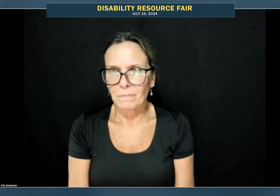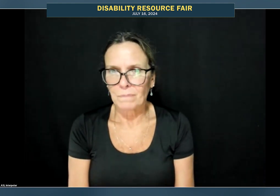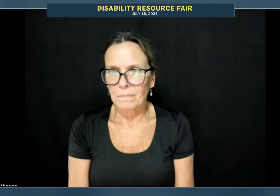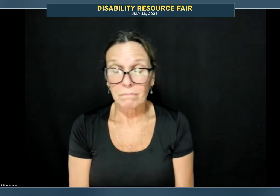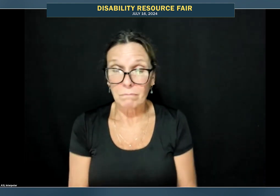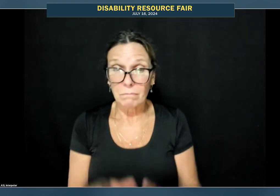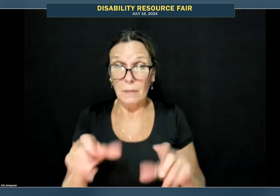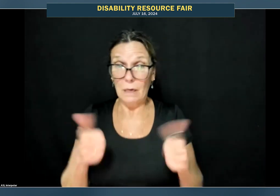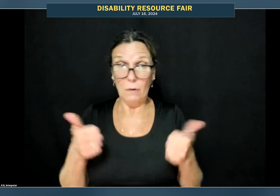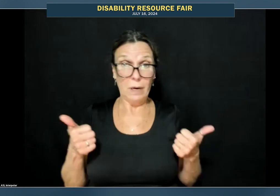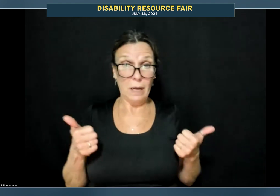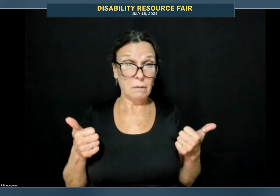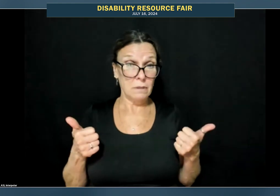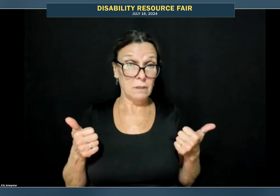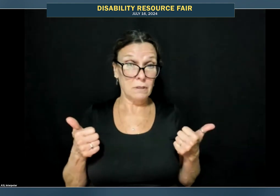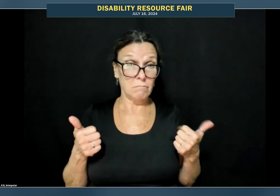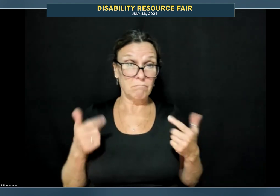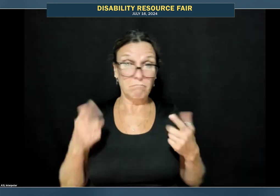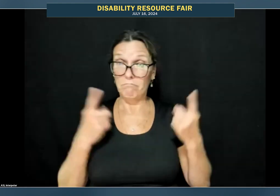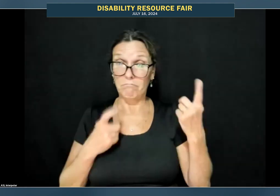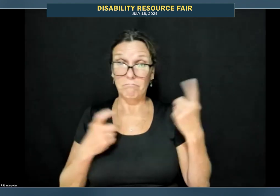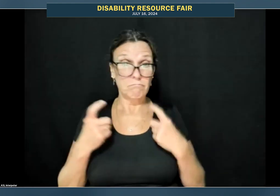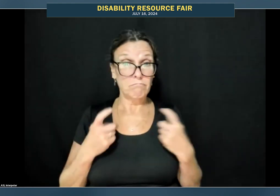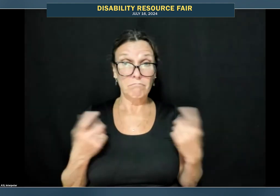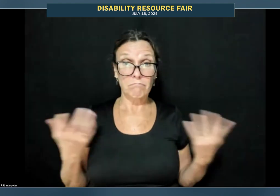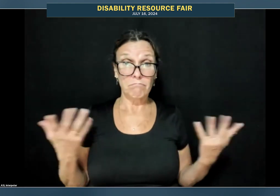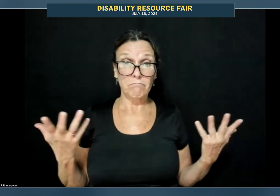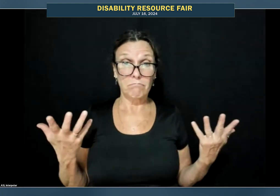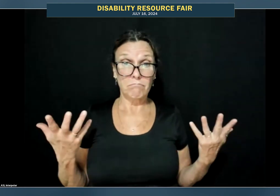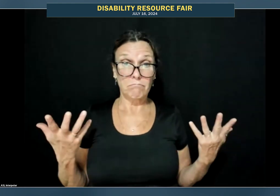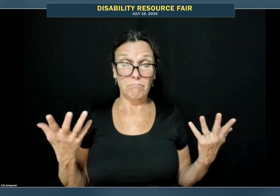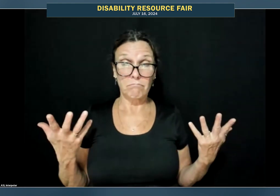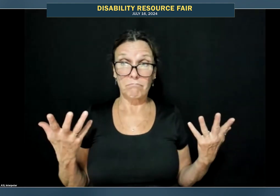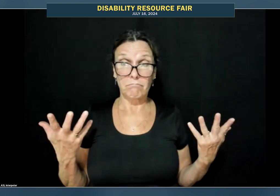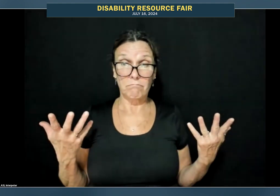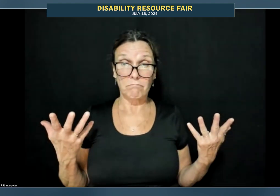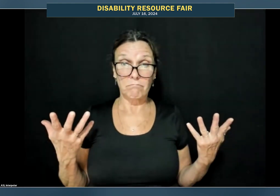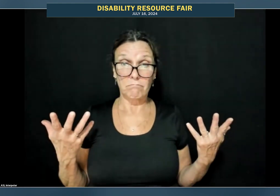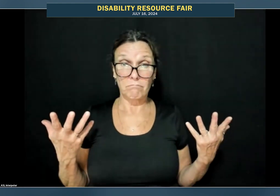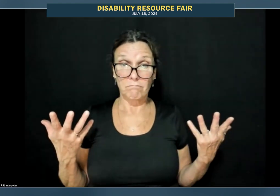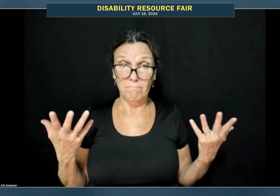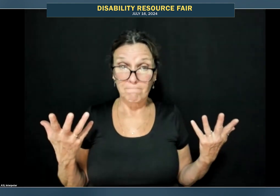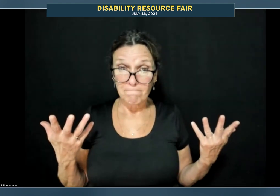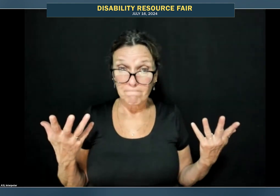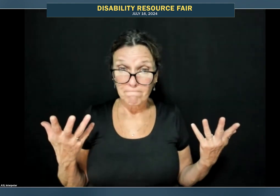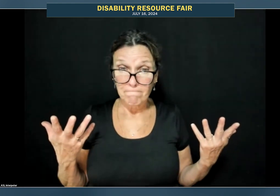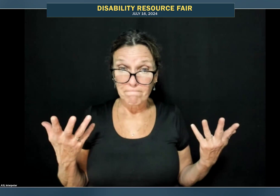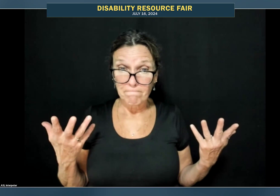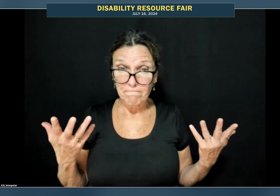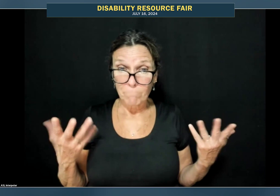Anyone else want to either ask a question or expand upon that last question?